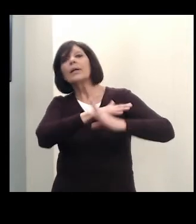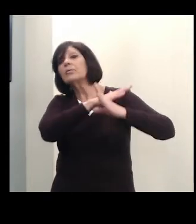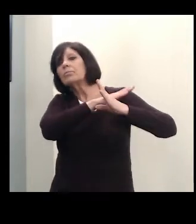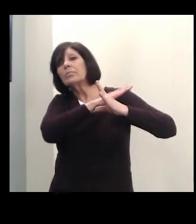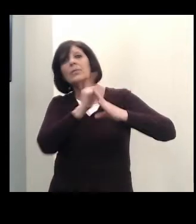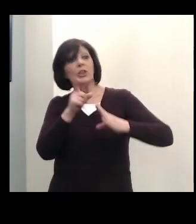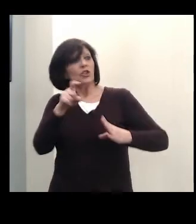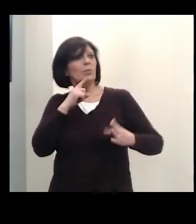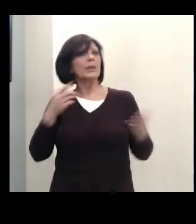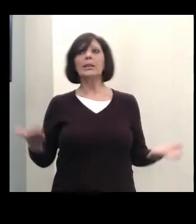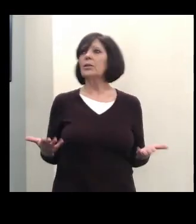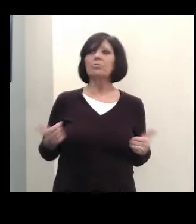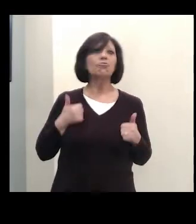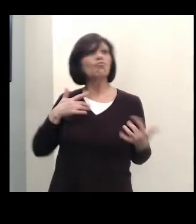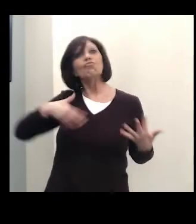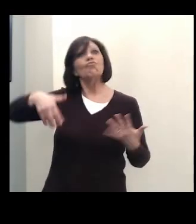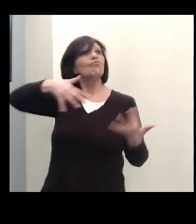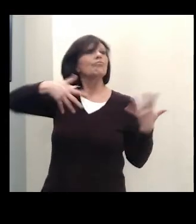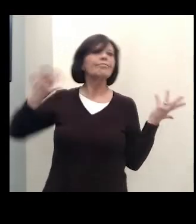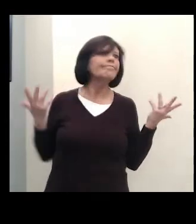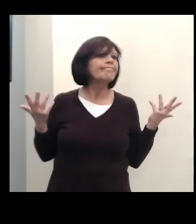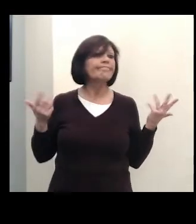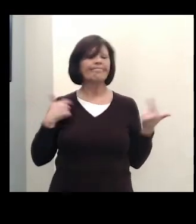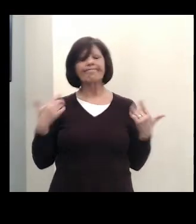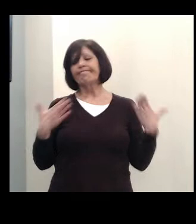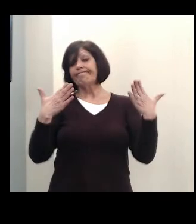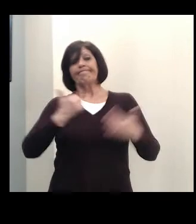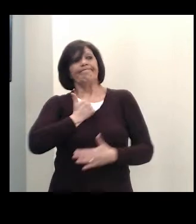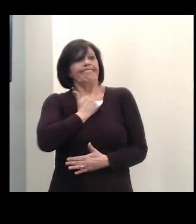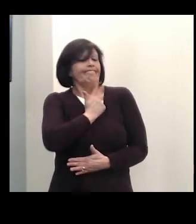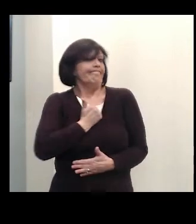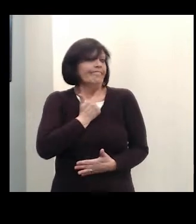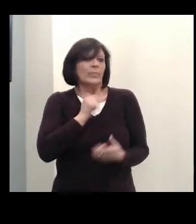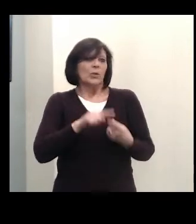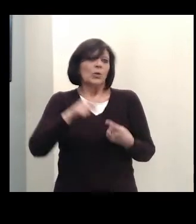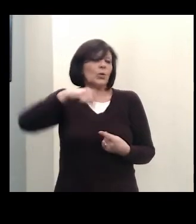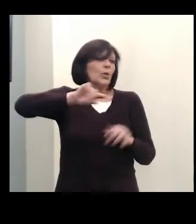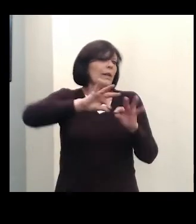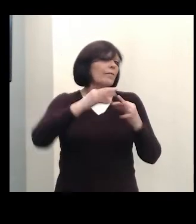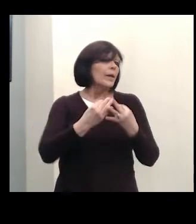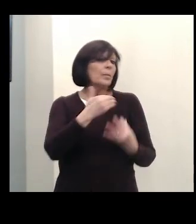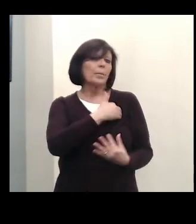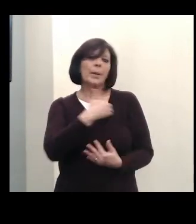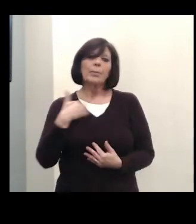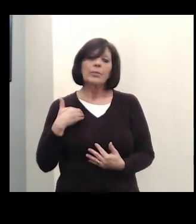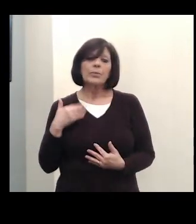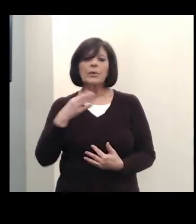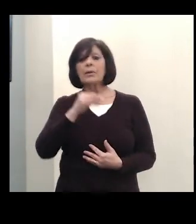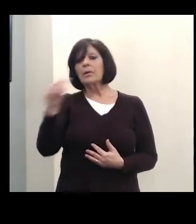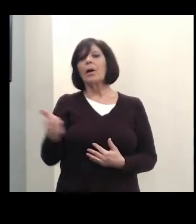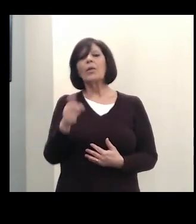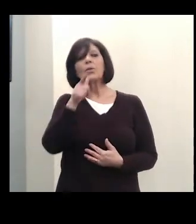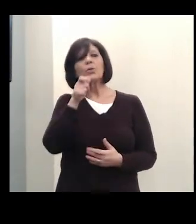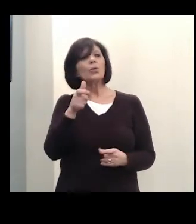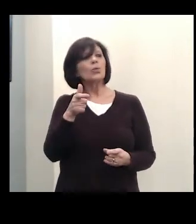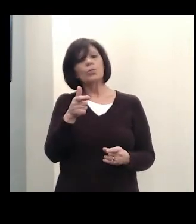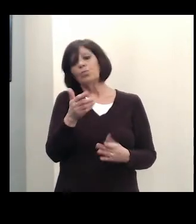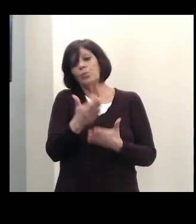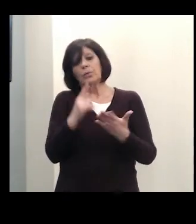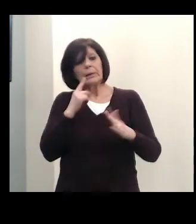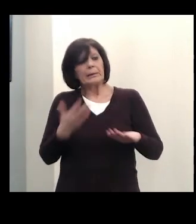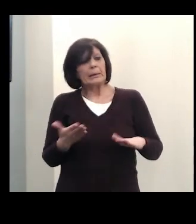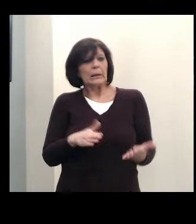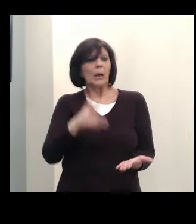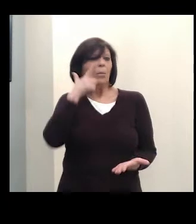today. I offer my deepest condolences to all the family members and others who've lost a loved one as a result